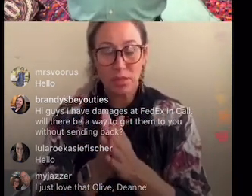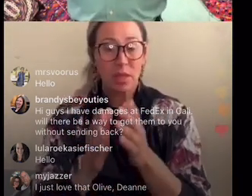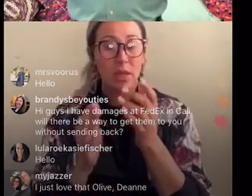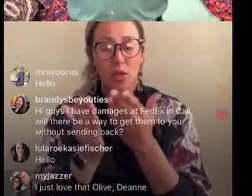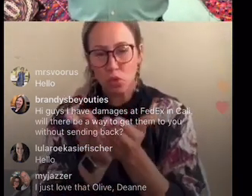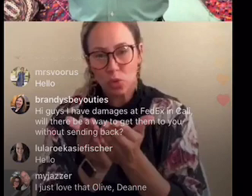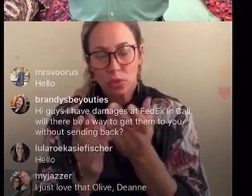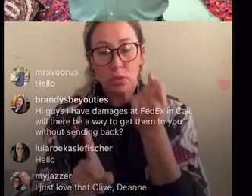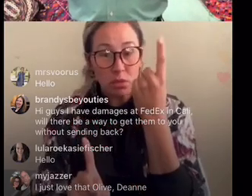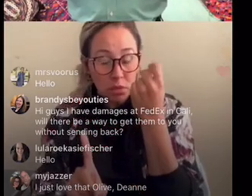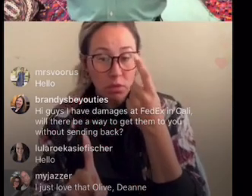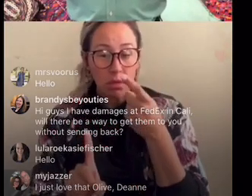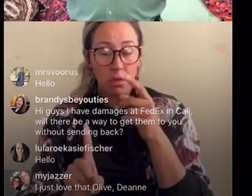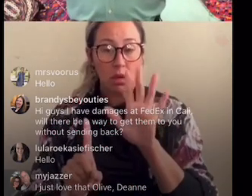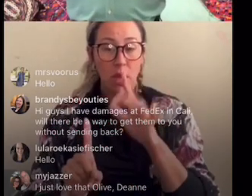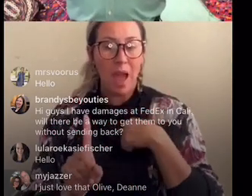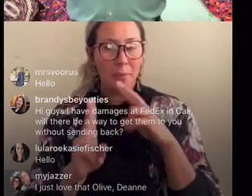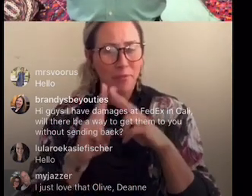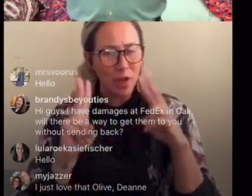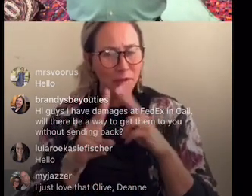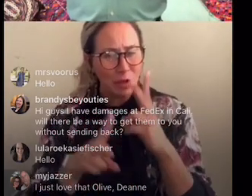know me. I'm very, very careful